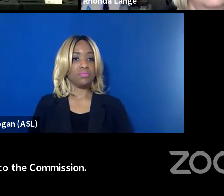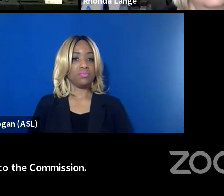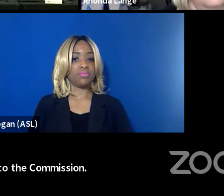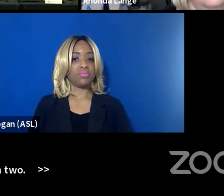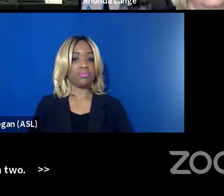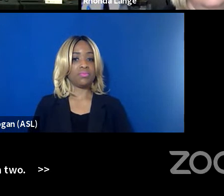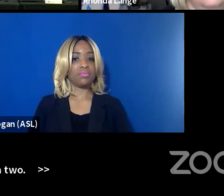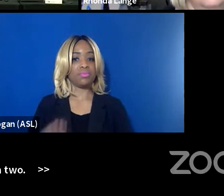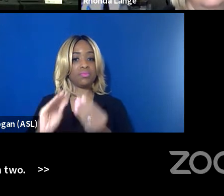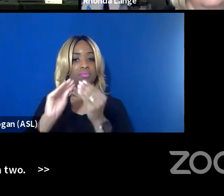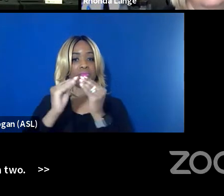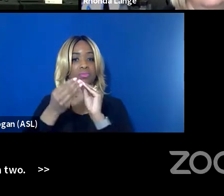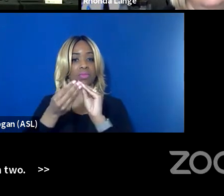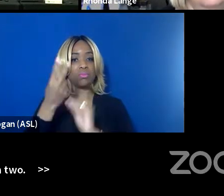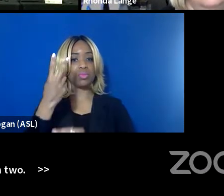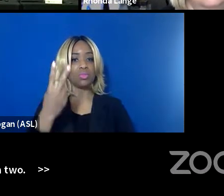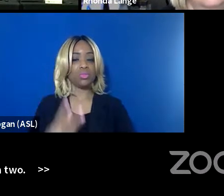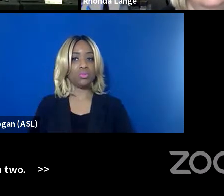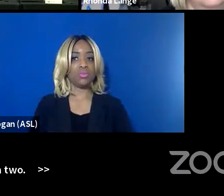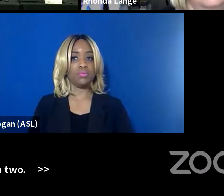Number two.